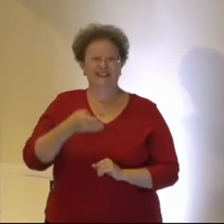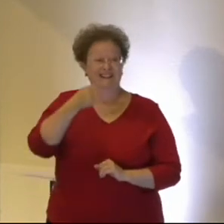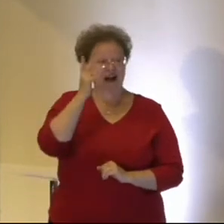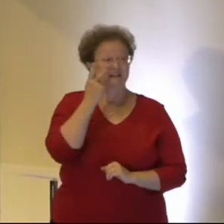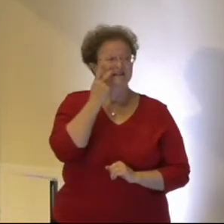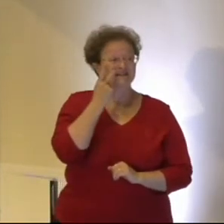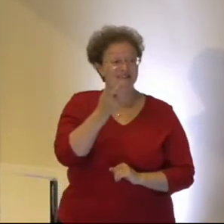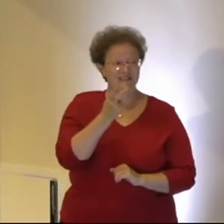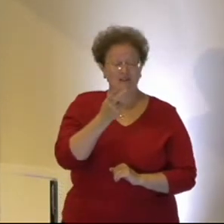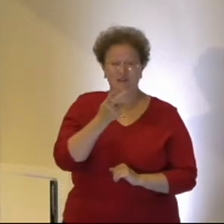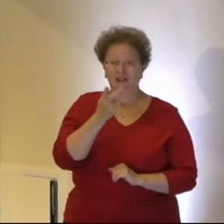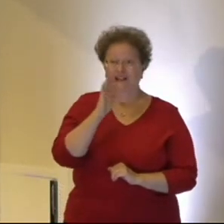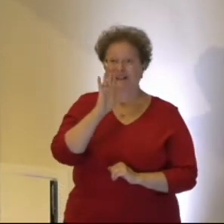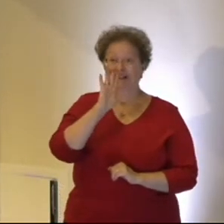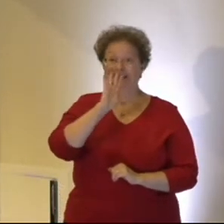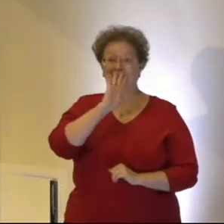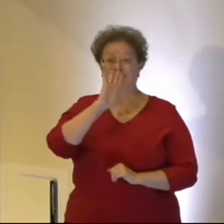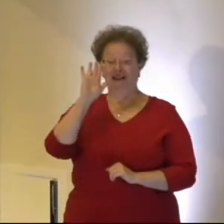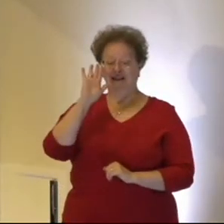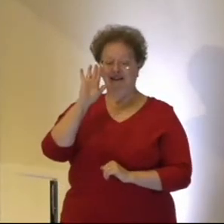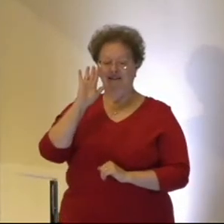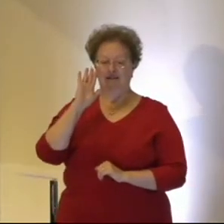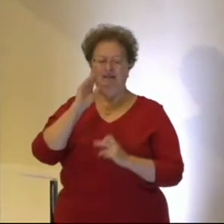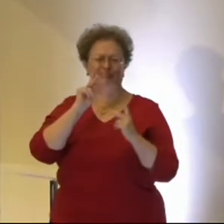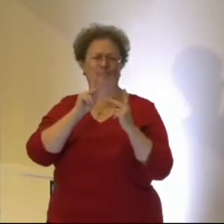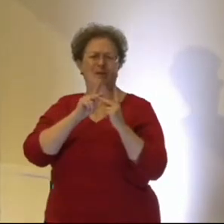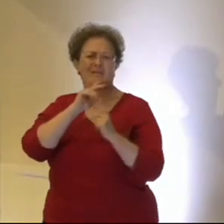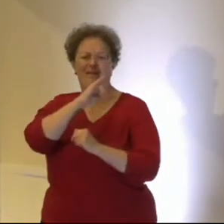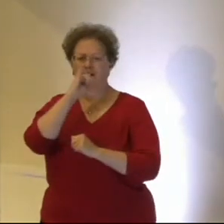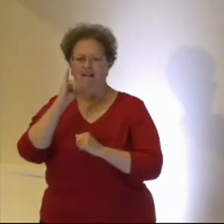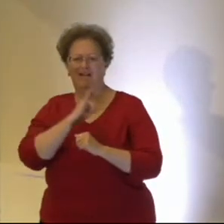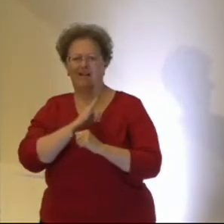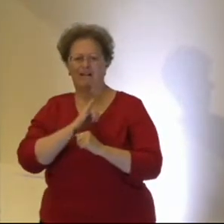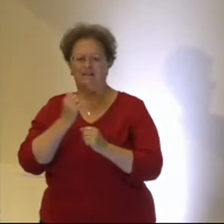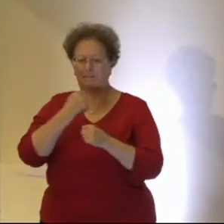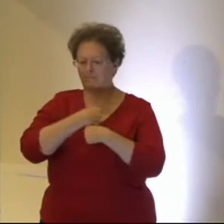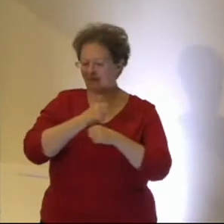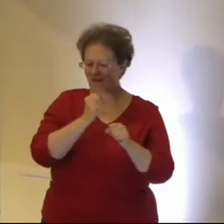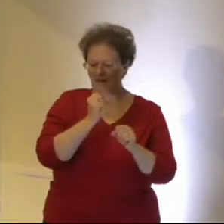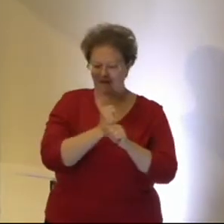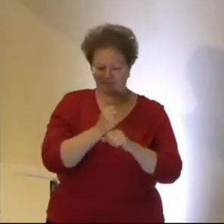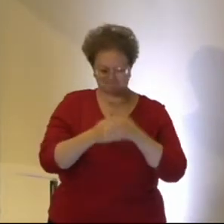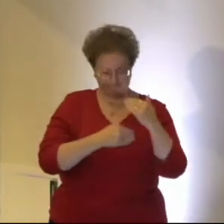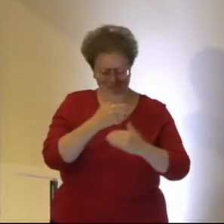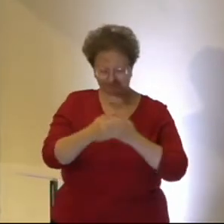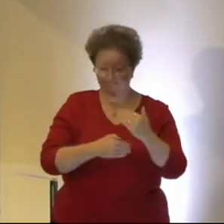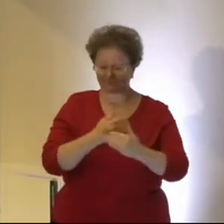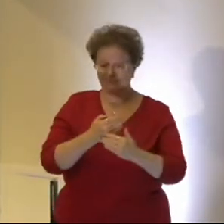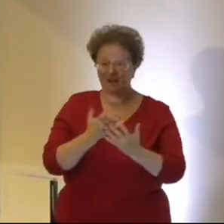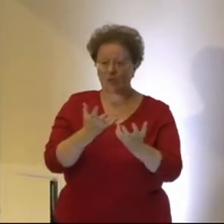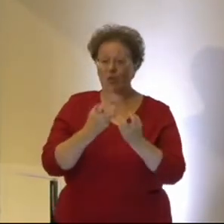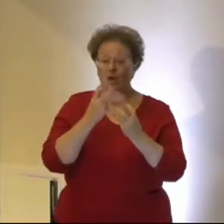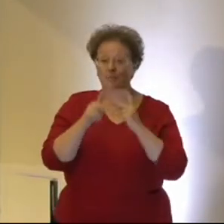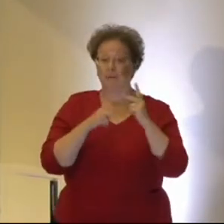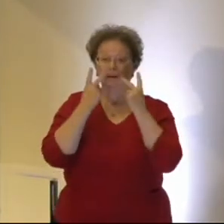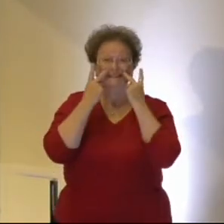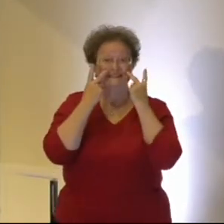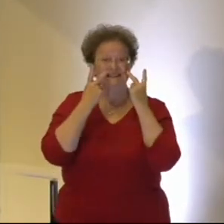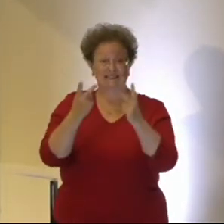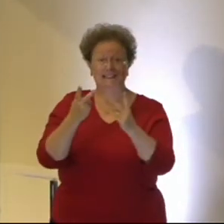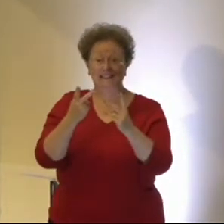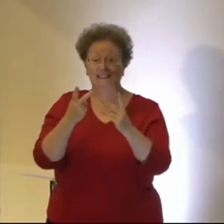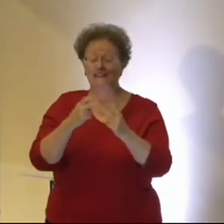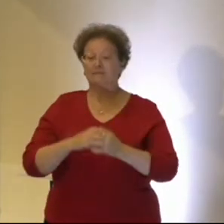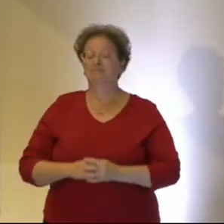you as a masterpiece in the making. A masterpiece that he wants to have on display in this world so that others will be invited to